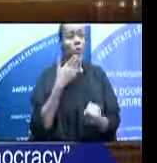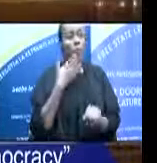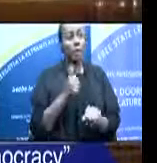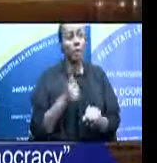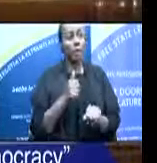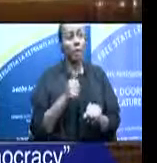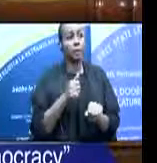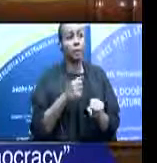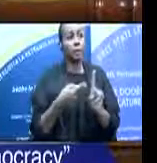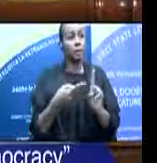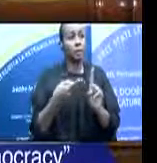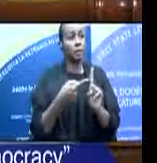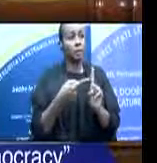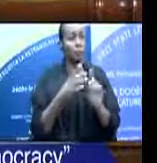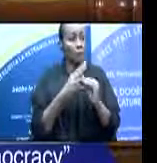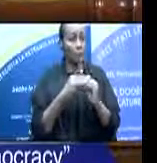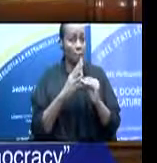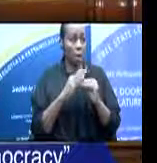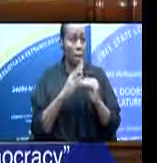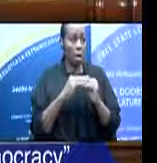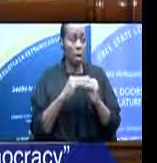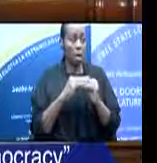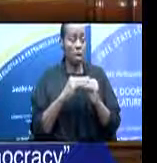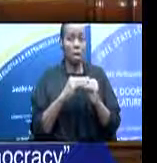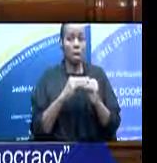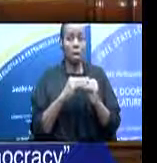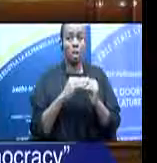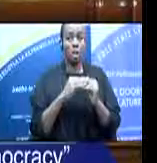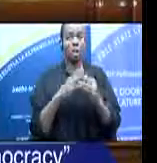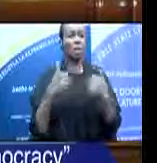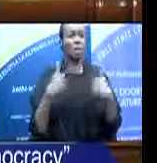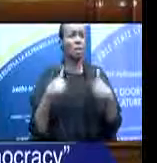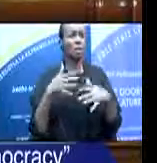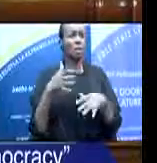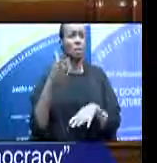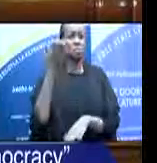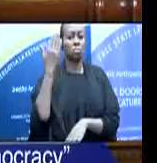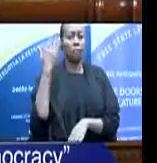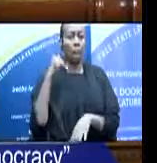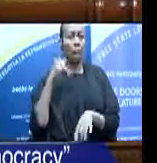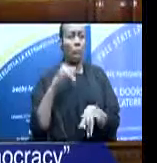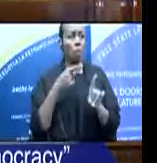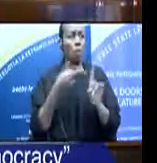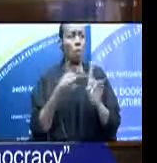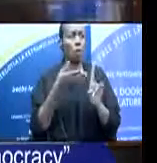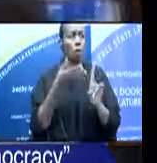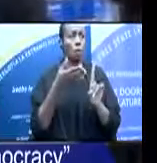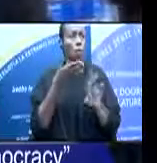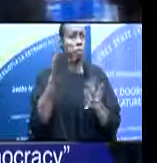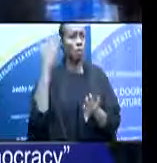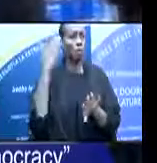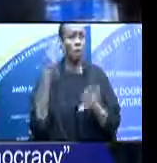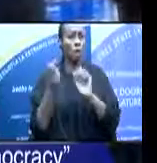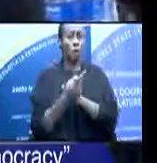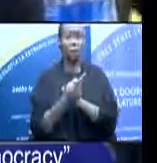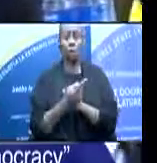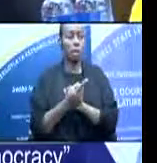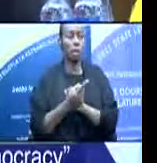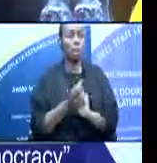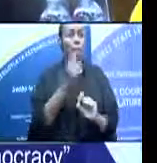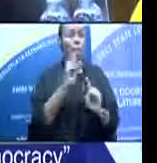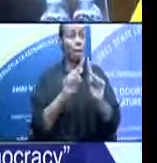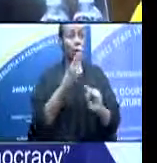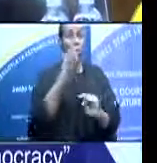please, honorable members, this thing, it started by one person. It was not there in the past, but it started by